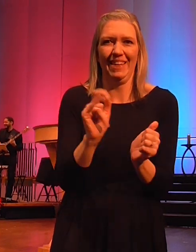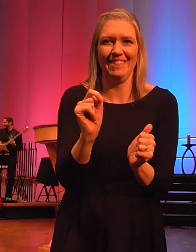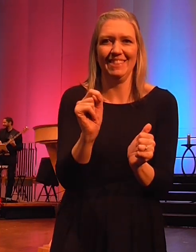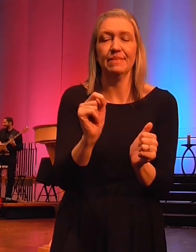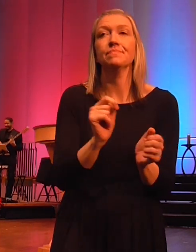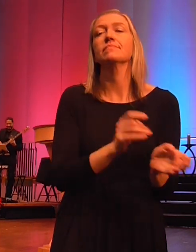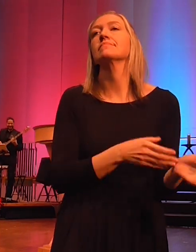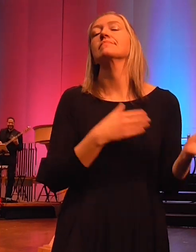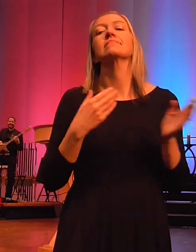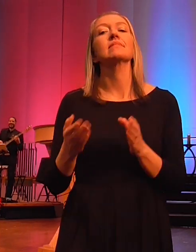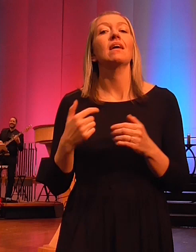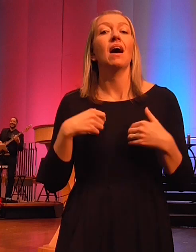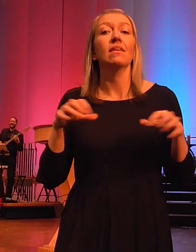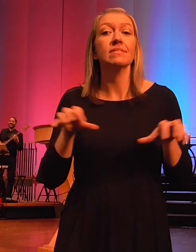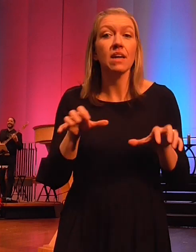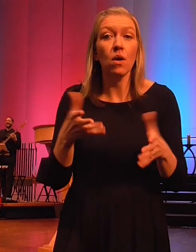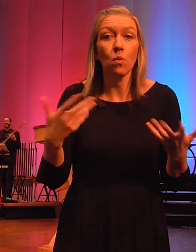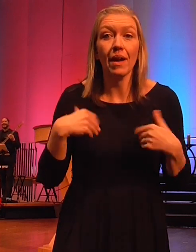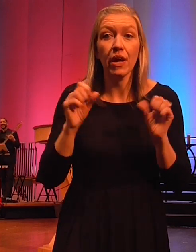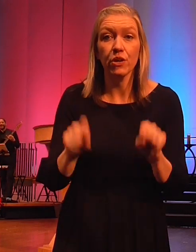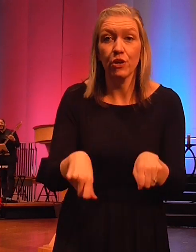I have done what I could.